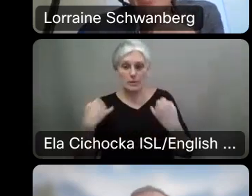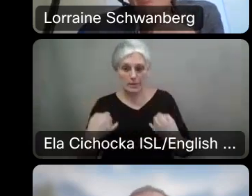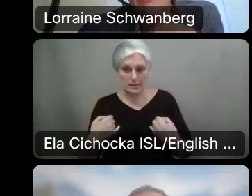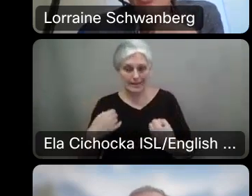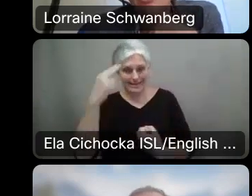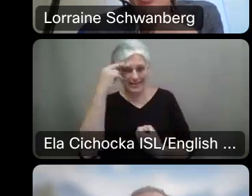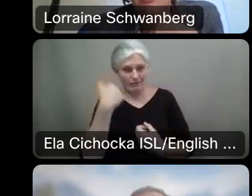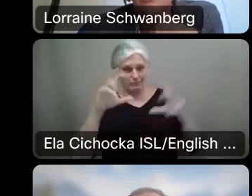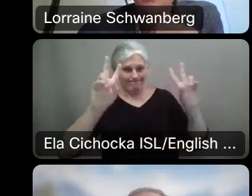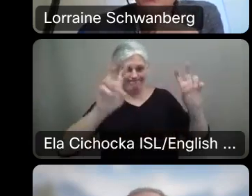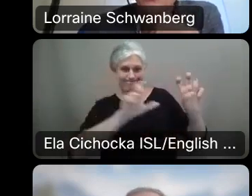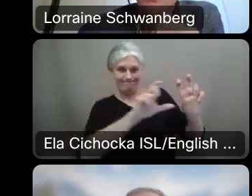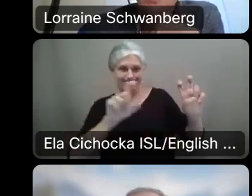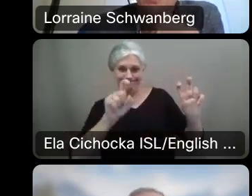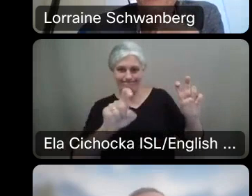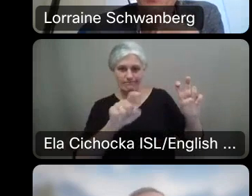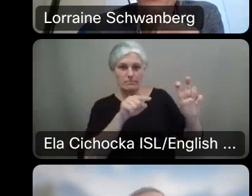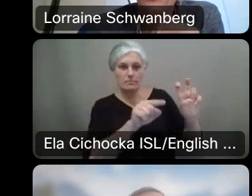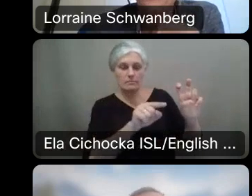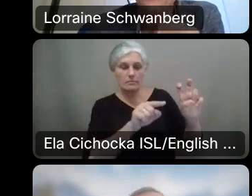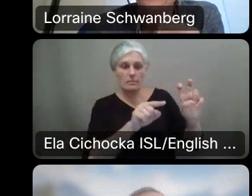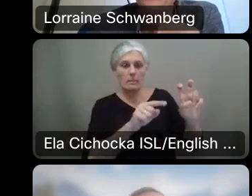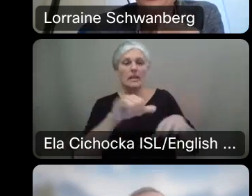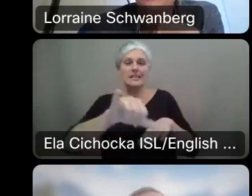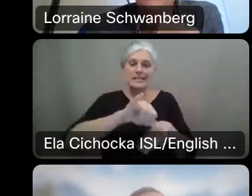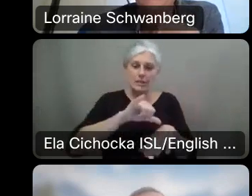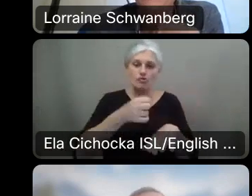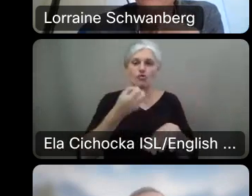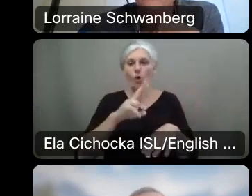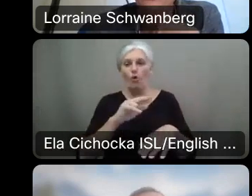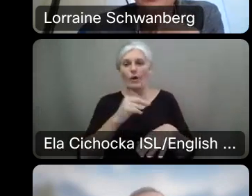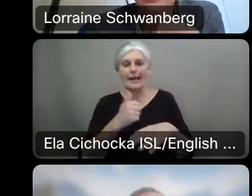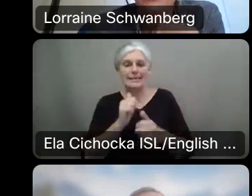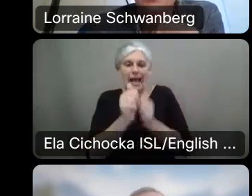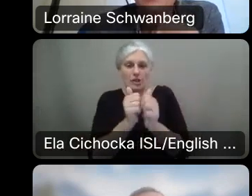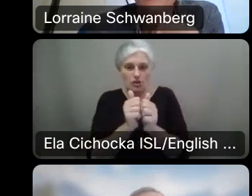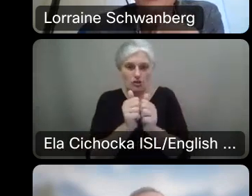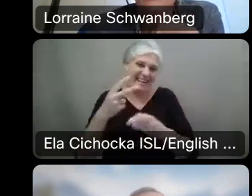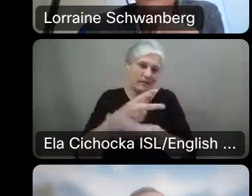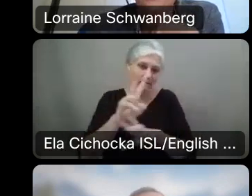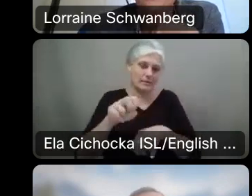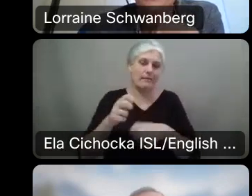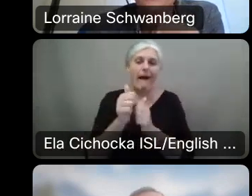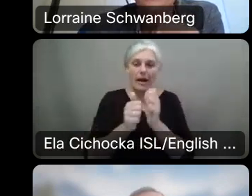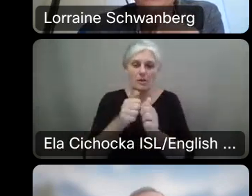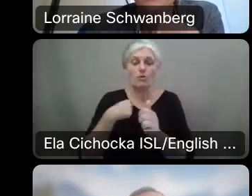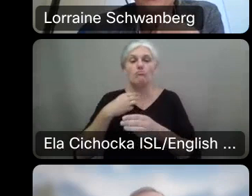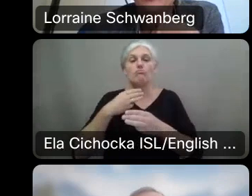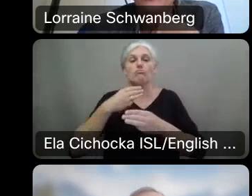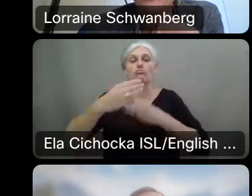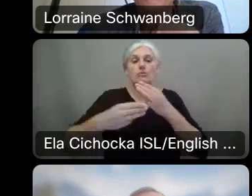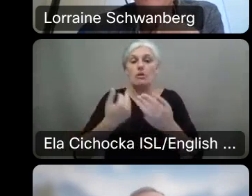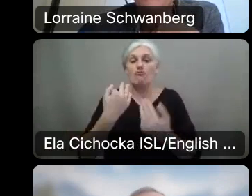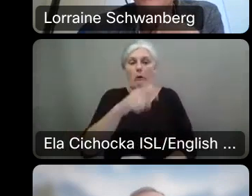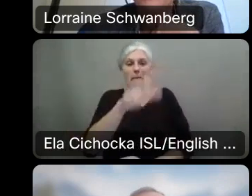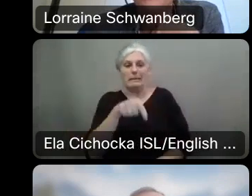from this definition that there was surgery or surgical intervention. The procedure was on the wrong